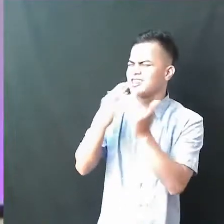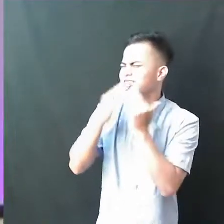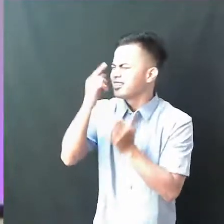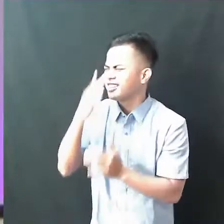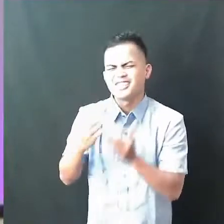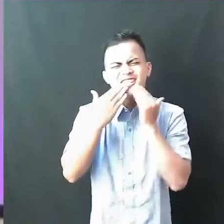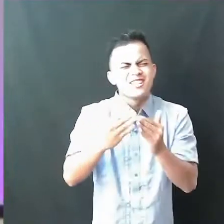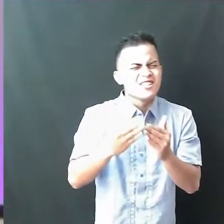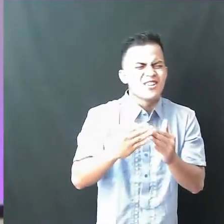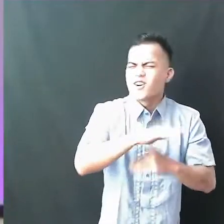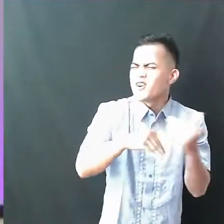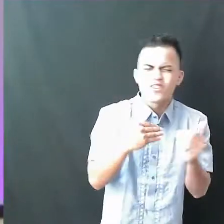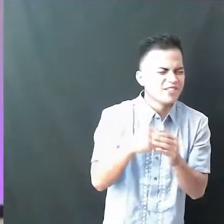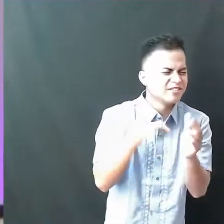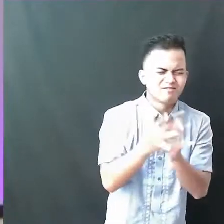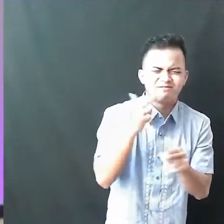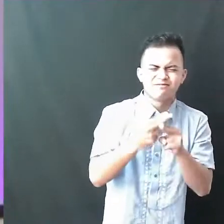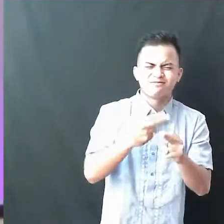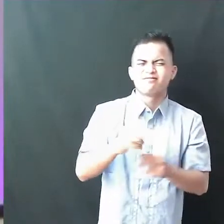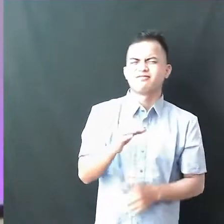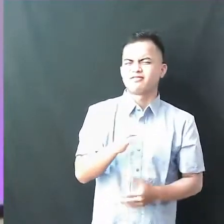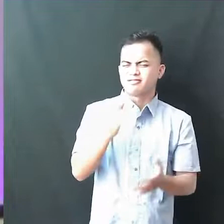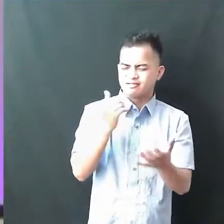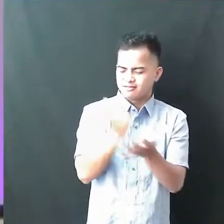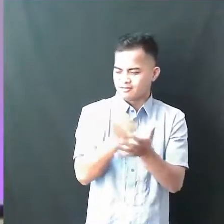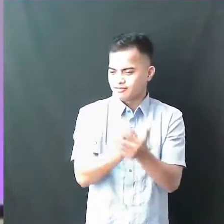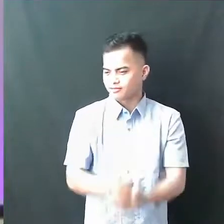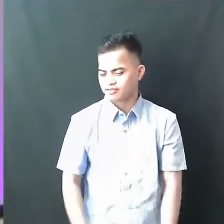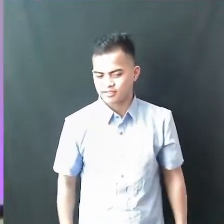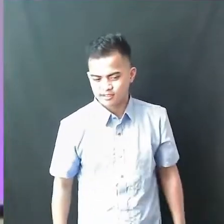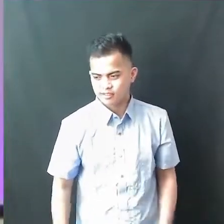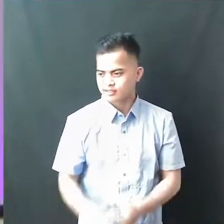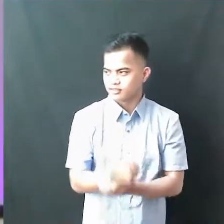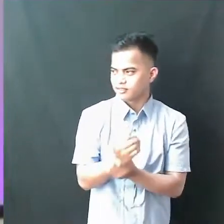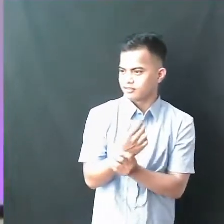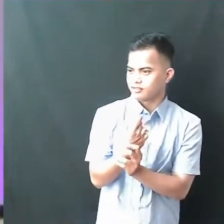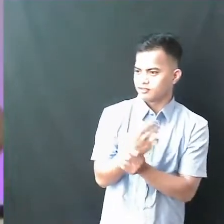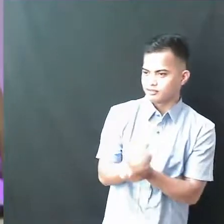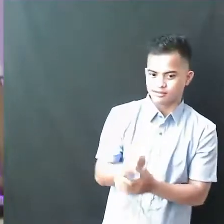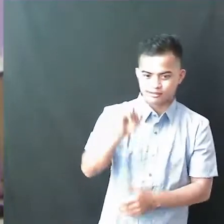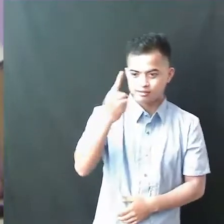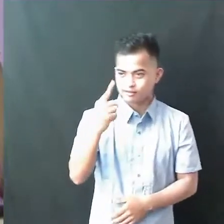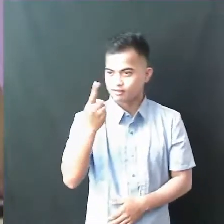everything. In Jesus' name we pray. Amen and amen. Number one,